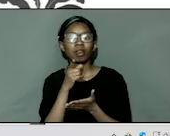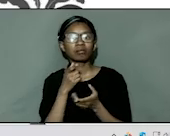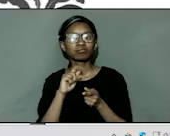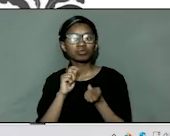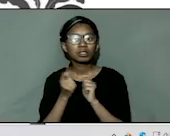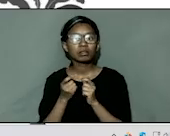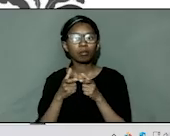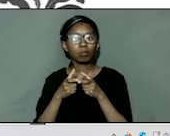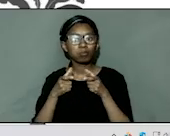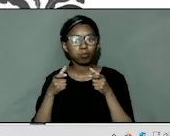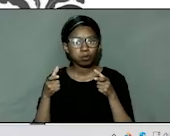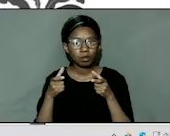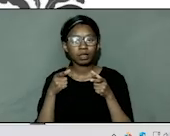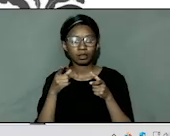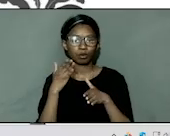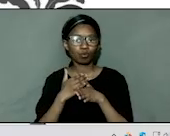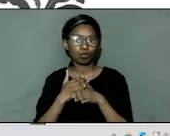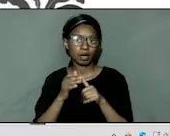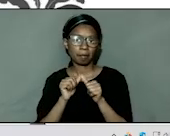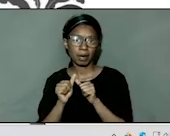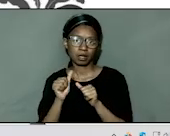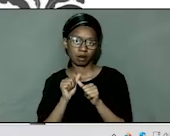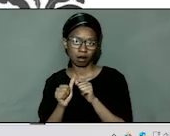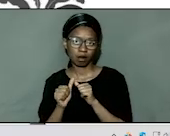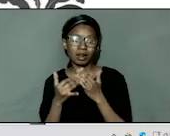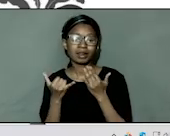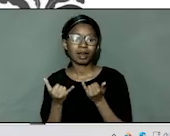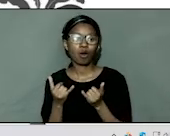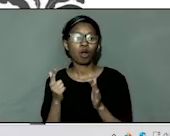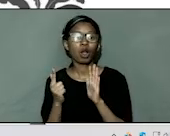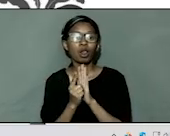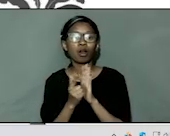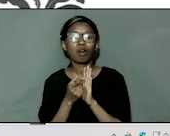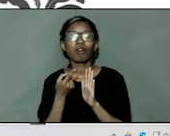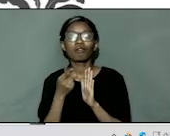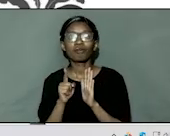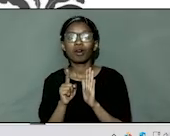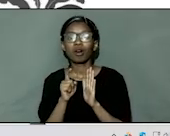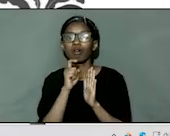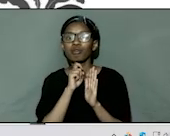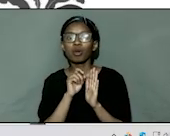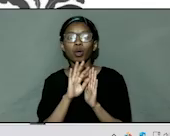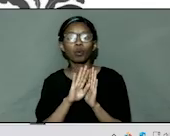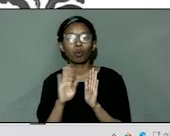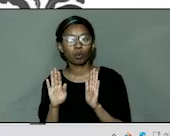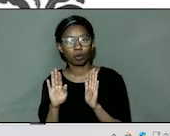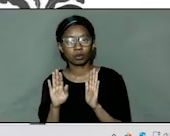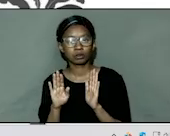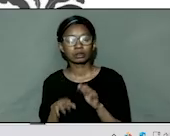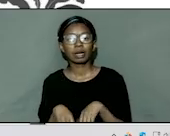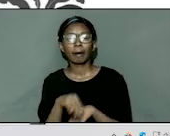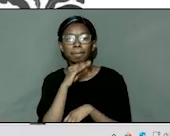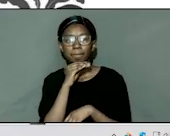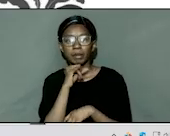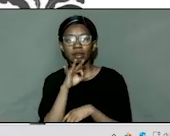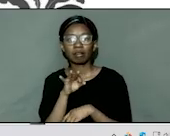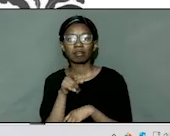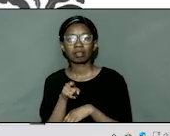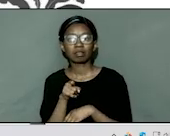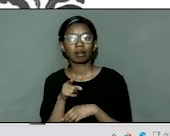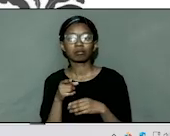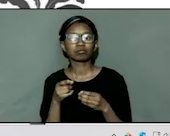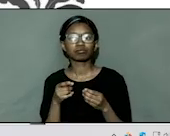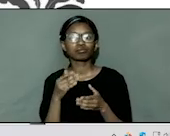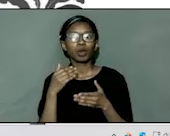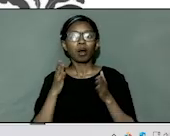more efficient. Then for the law of disuse, it says that if an organ is not